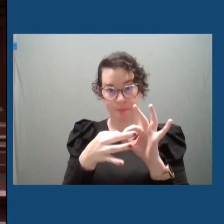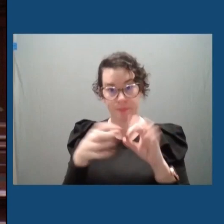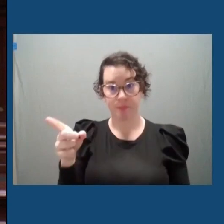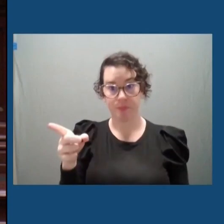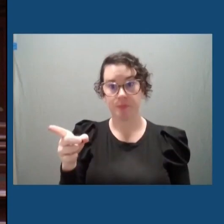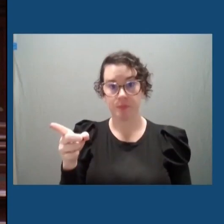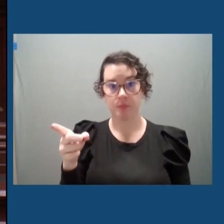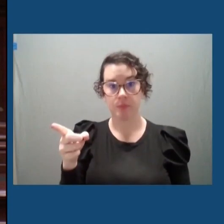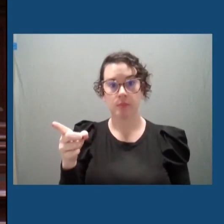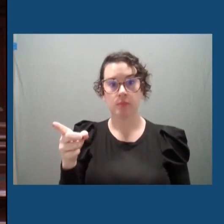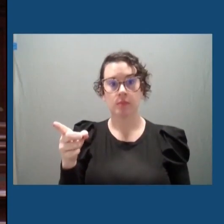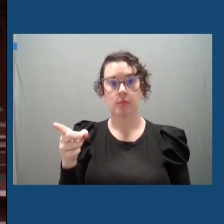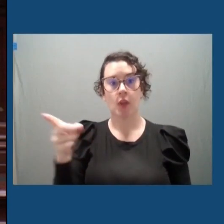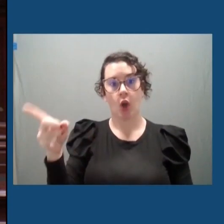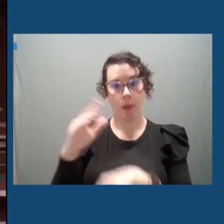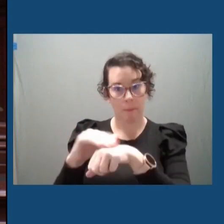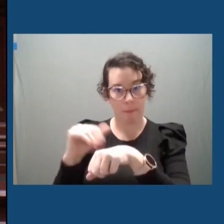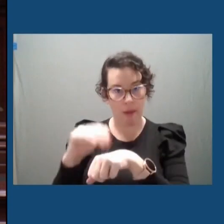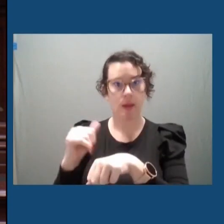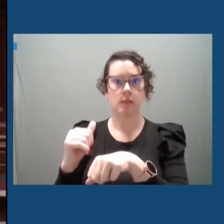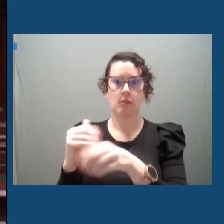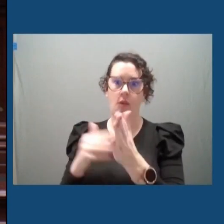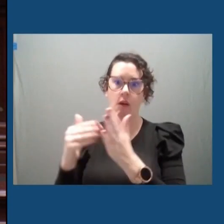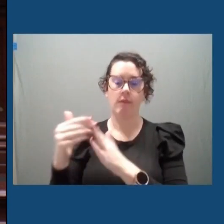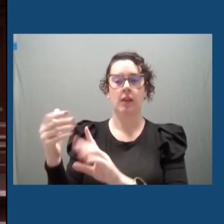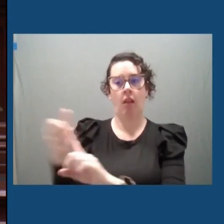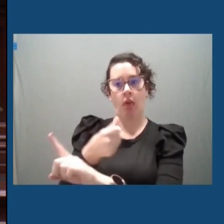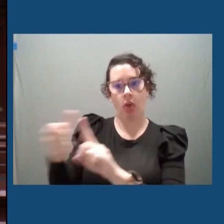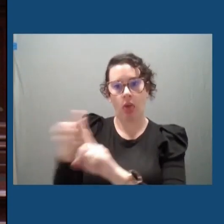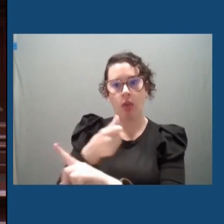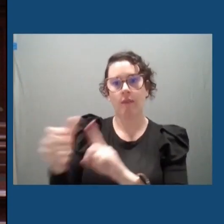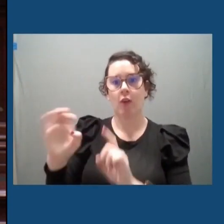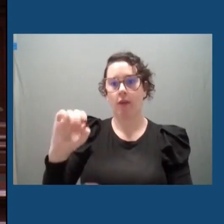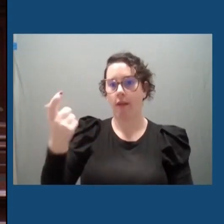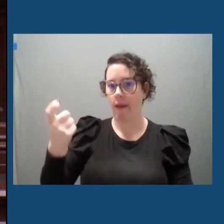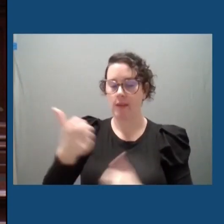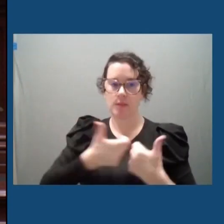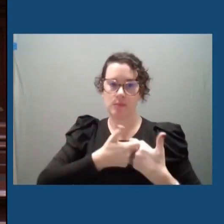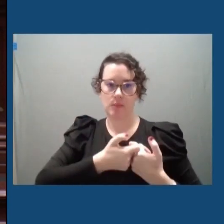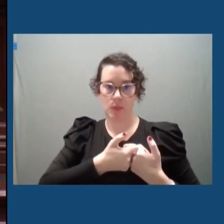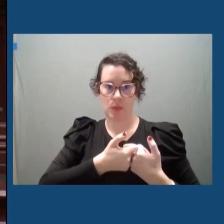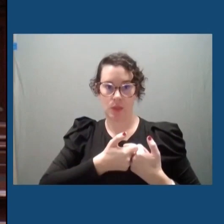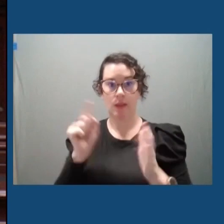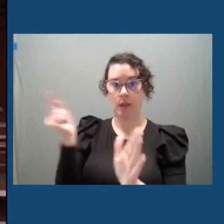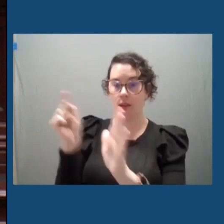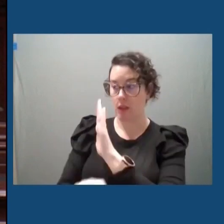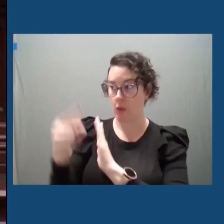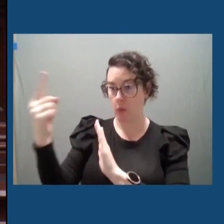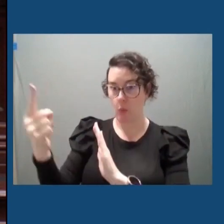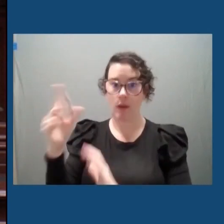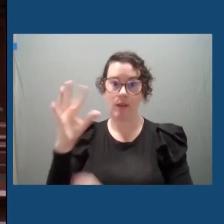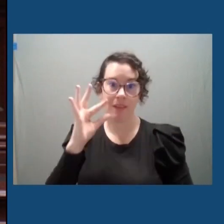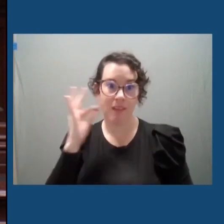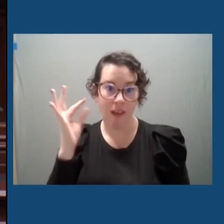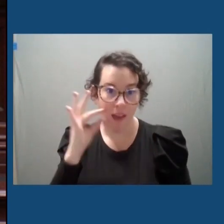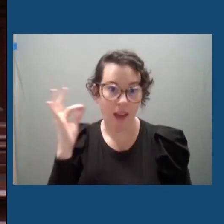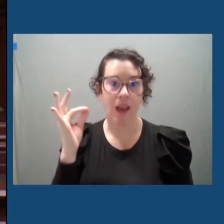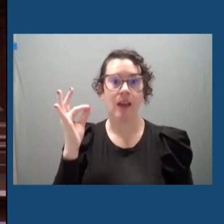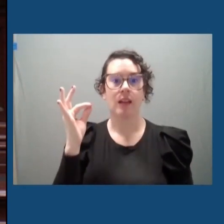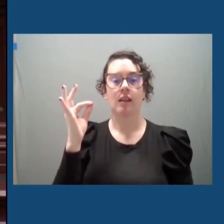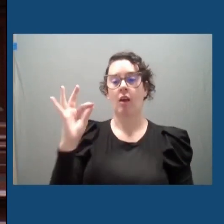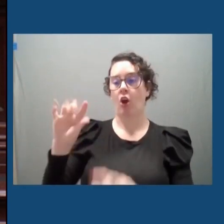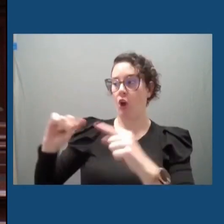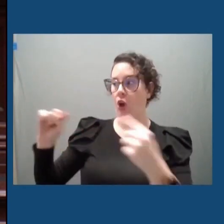She and her pets suffered regular abuse at the hands of her ex-boyfriend. He killed one of her kittens, maimed another, then one day her life